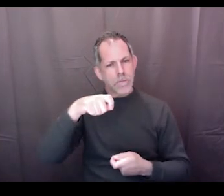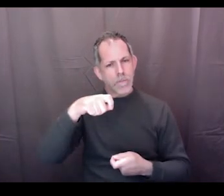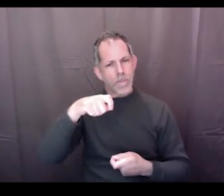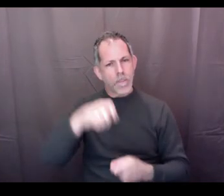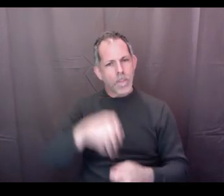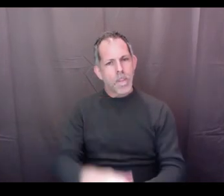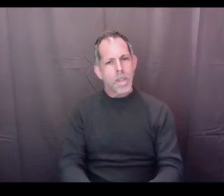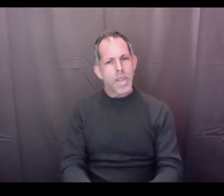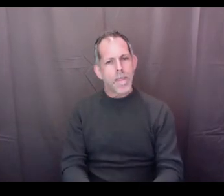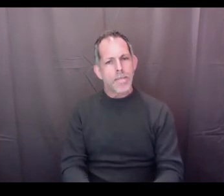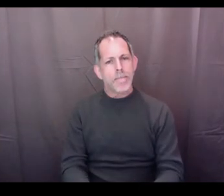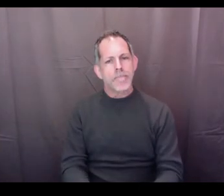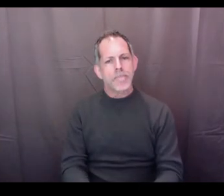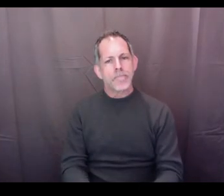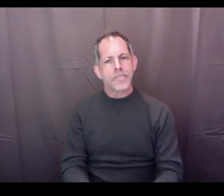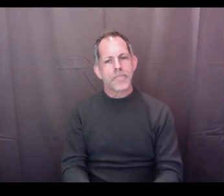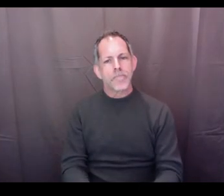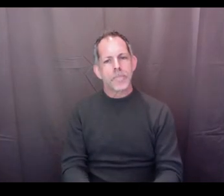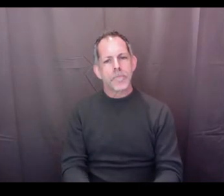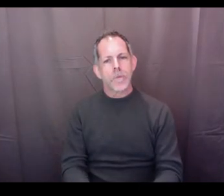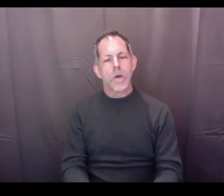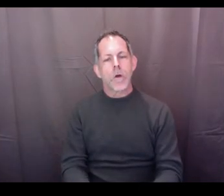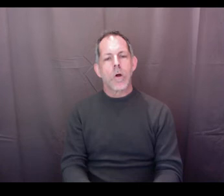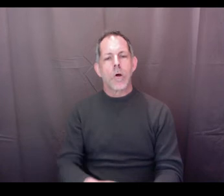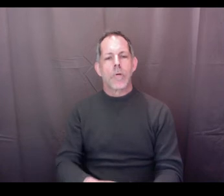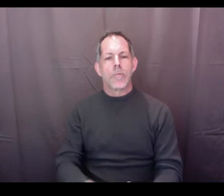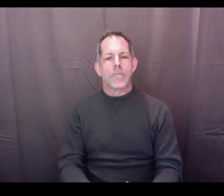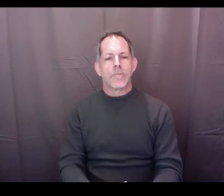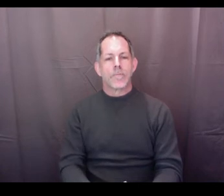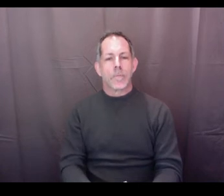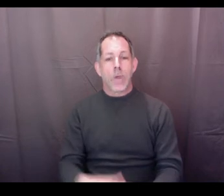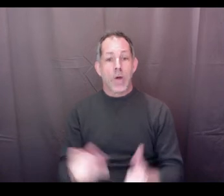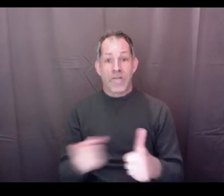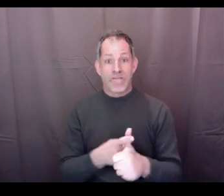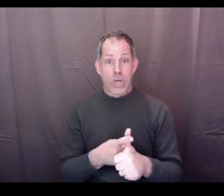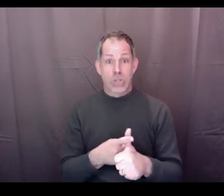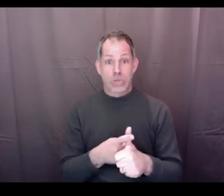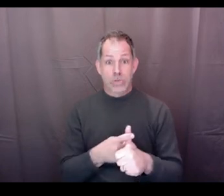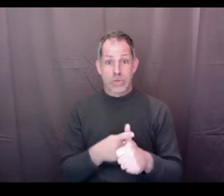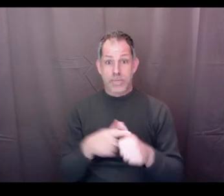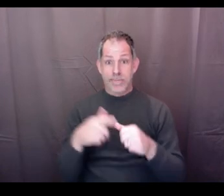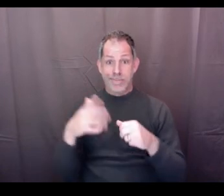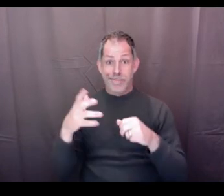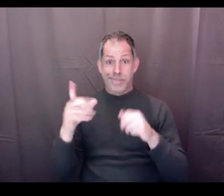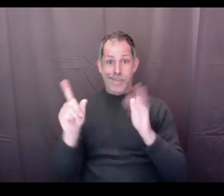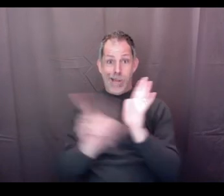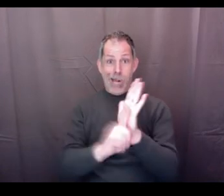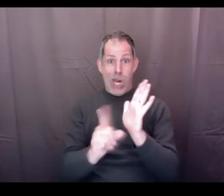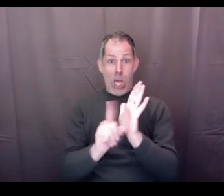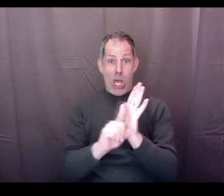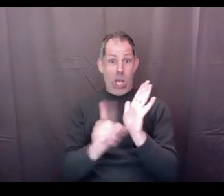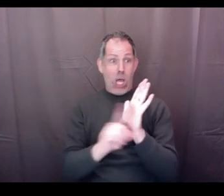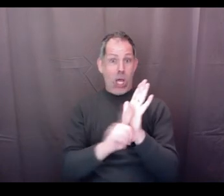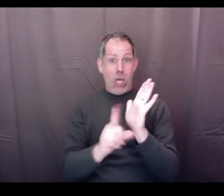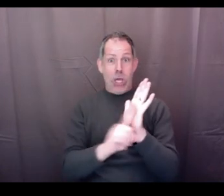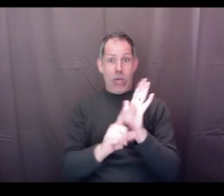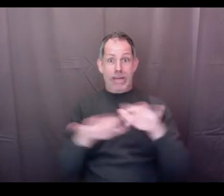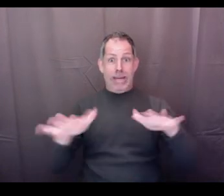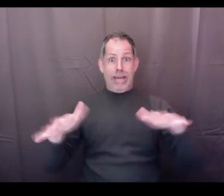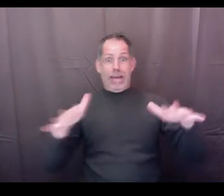the general adaptation syndrome. And what he indicated was that people first go through the alarm state, which many of us